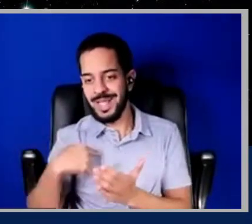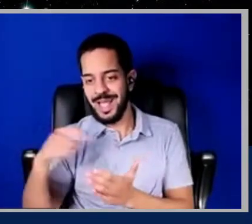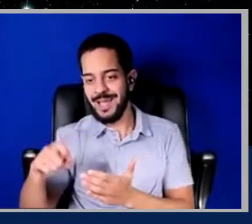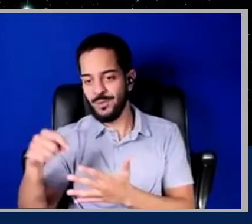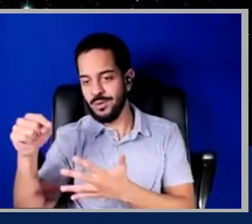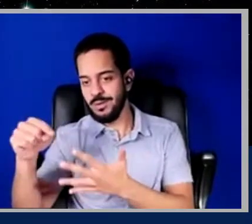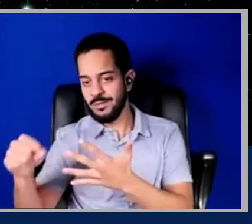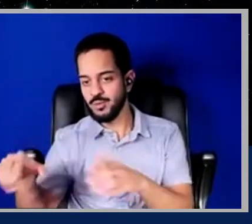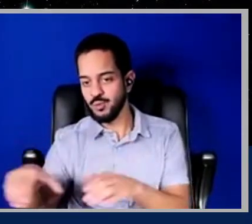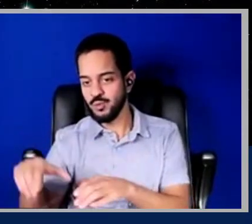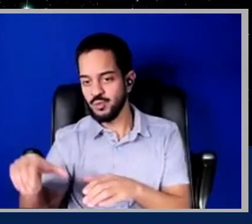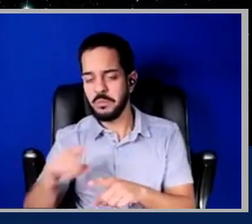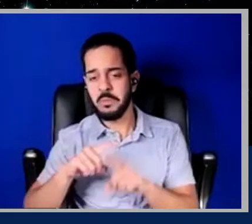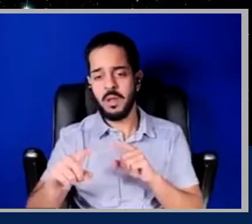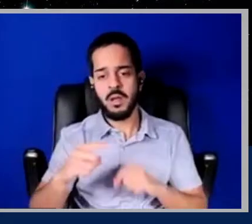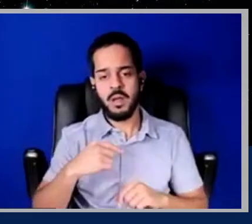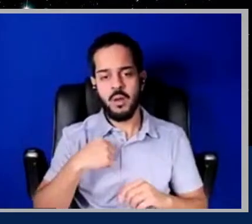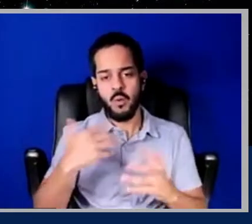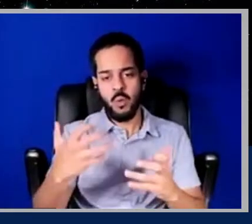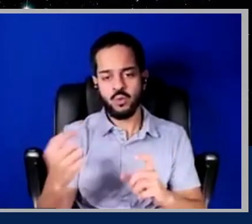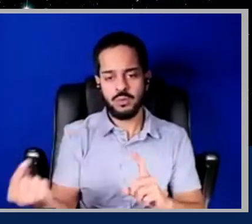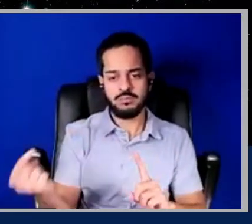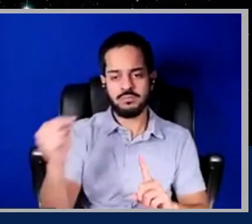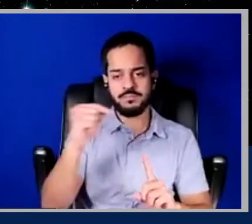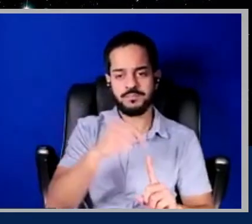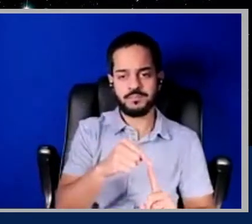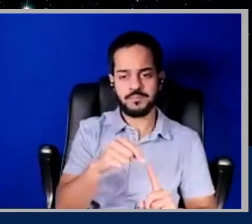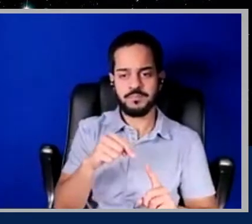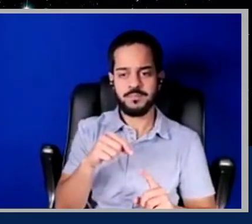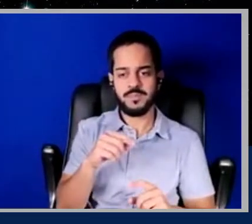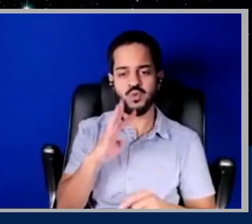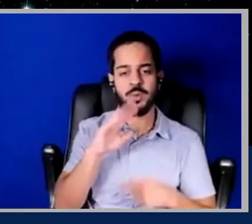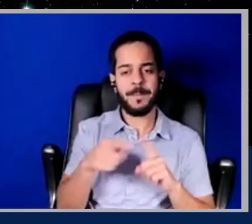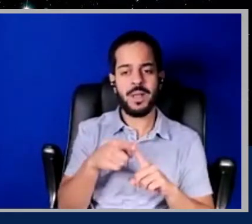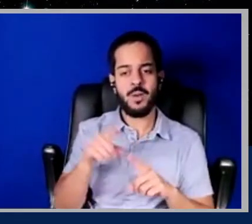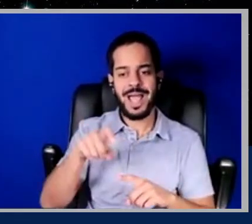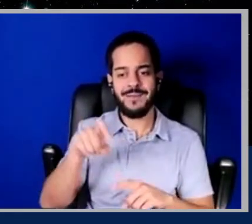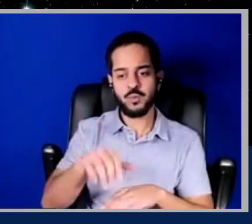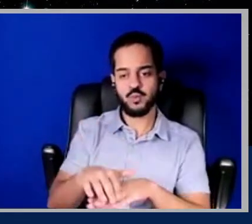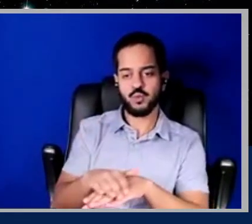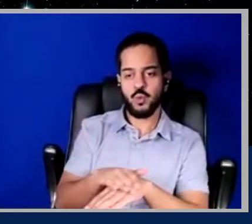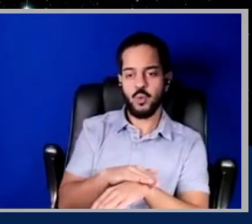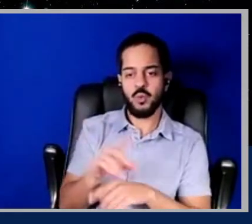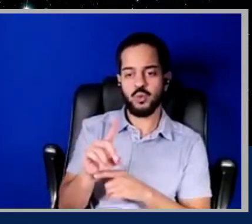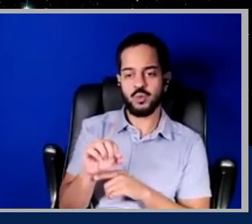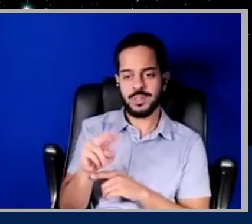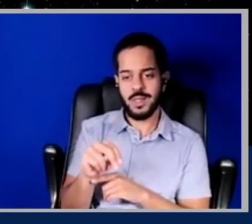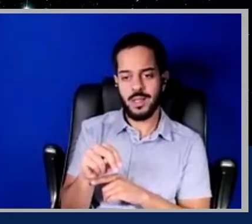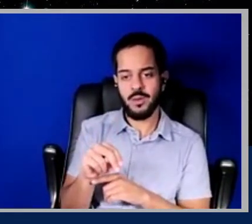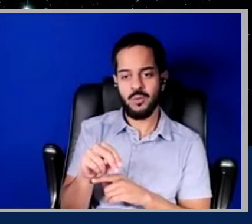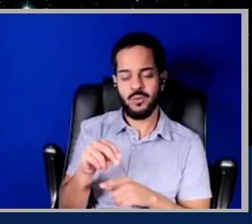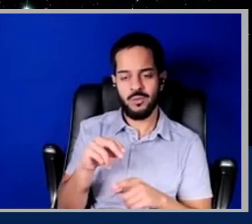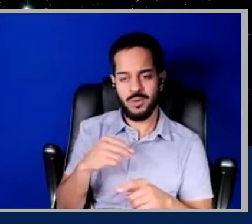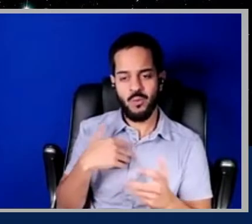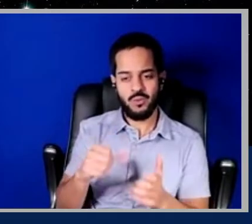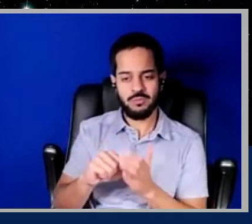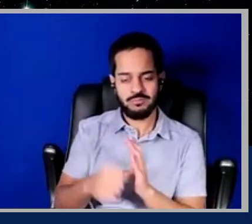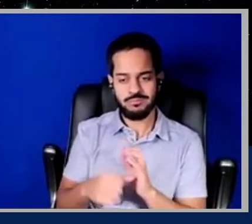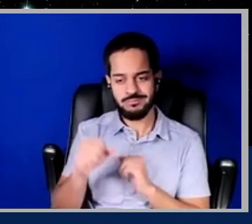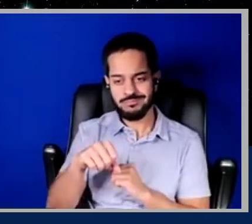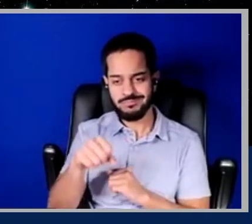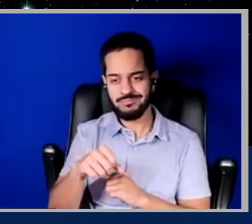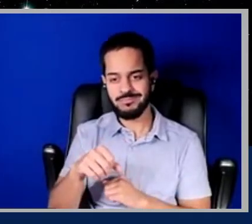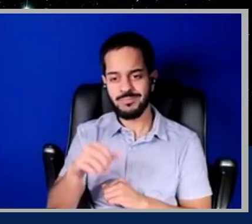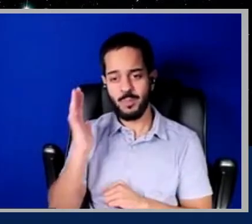idea of slowing down. I think both Das and Kimberly had said this at some point, like it really having to listen and watch as you're sweeping